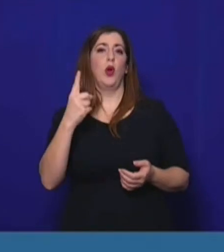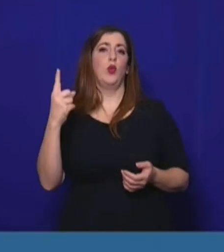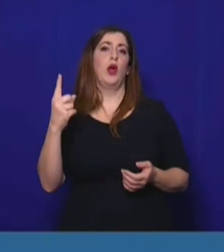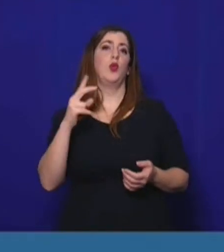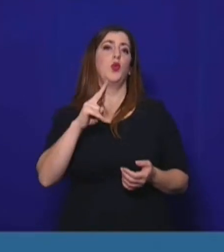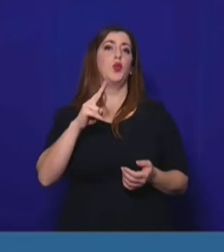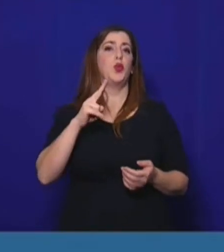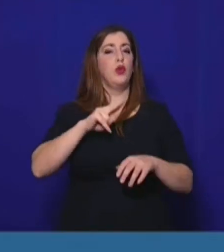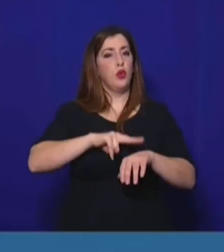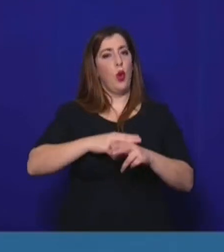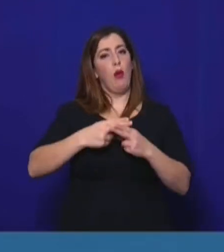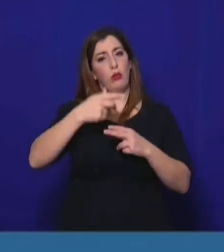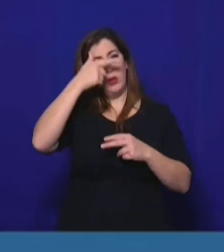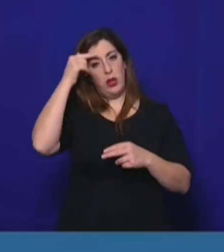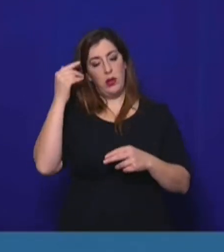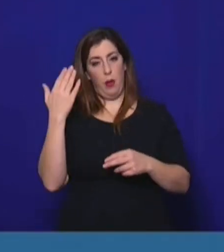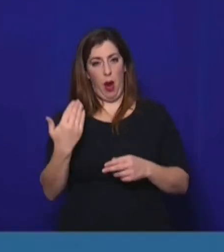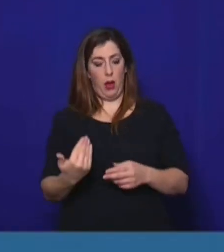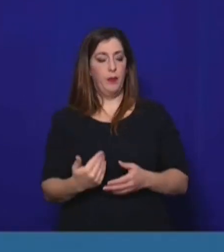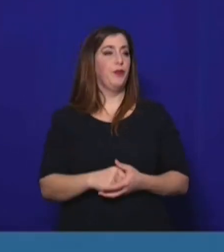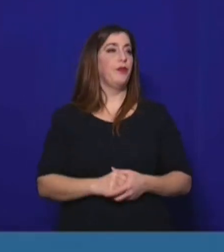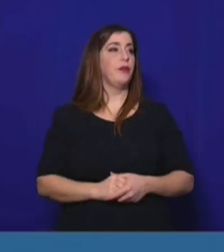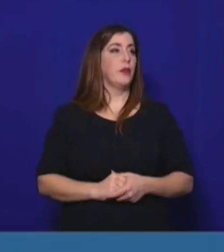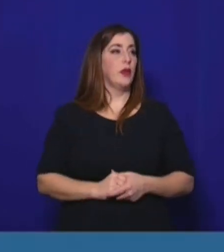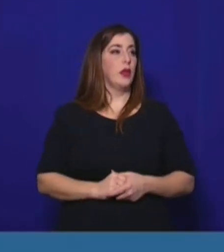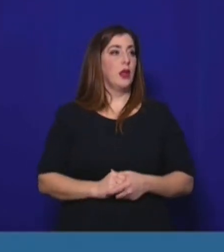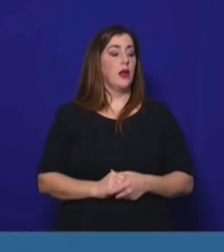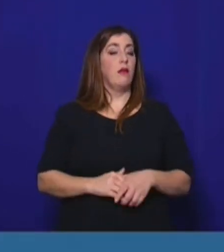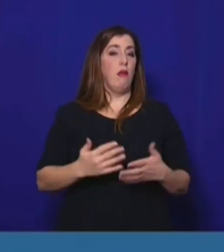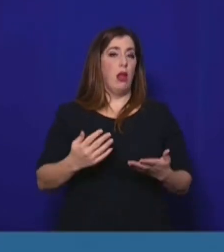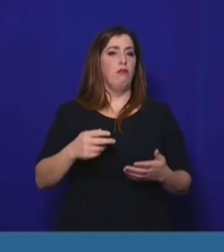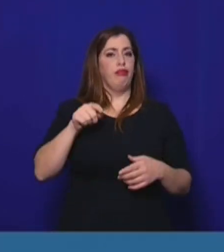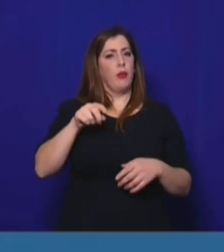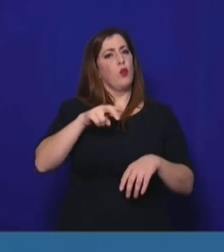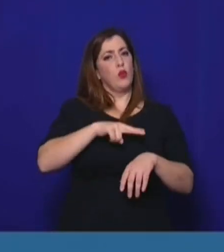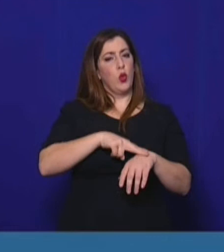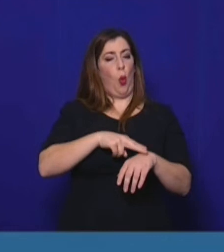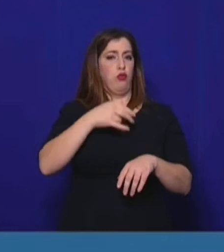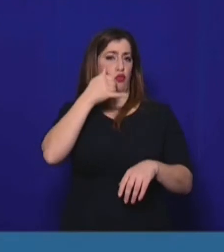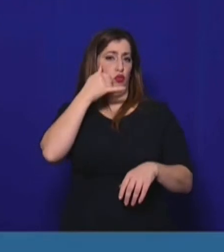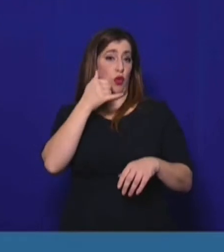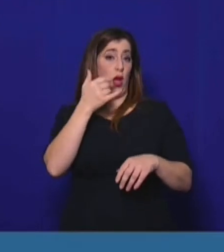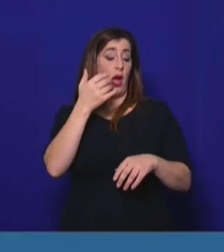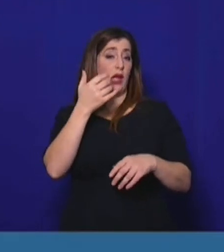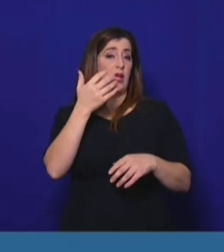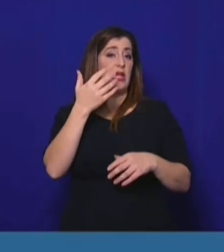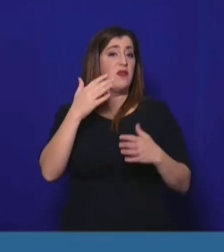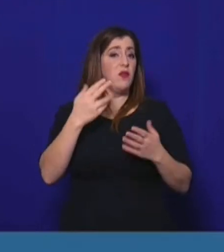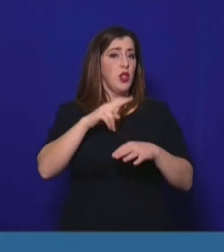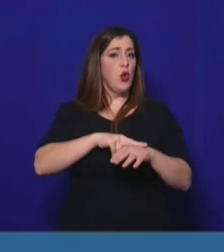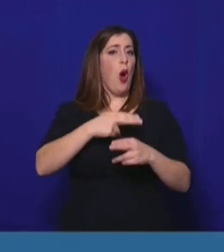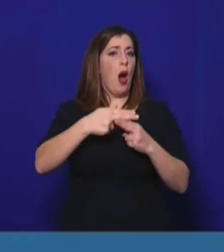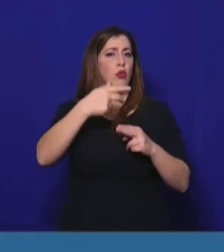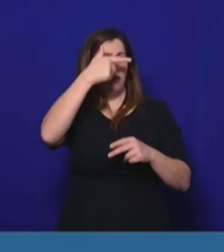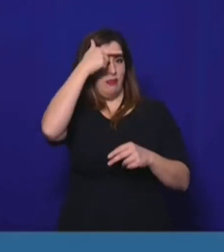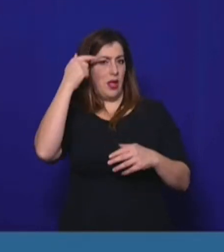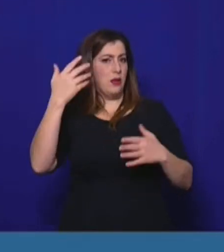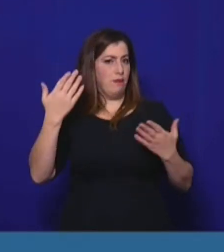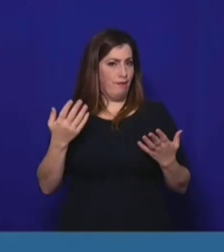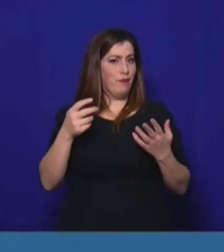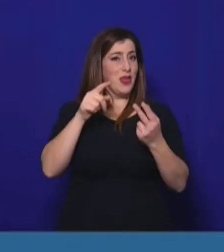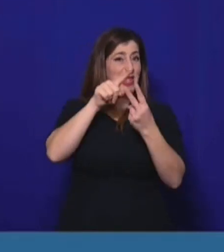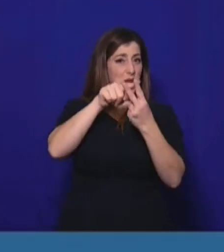Barra l-111 koll mezz ieħor faċli ħafna li ħabbarnieħu kol numru ta' ġimgħat ilu fejn tistgħu